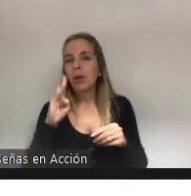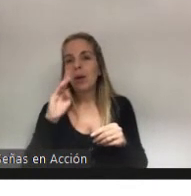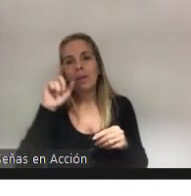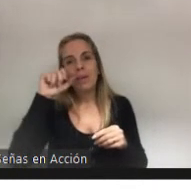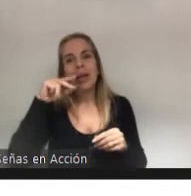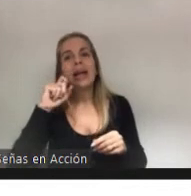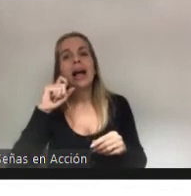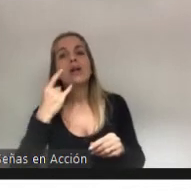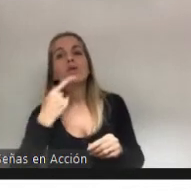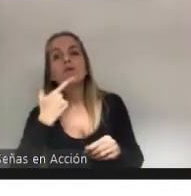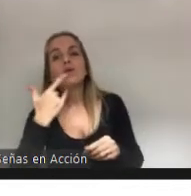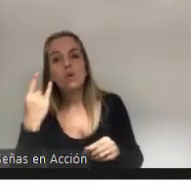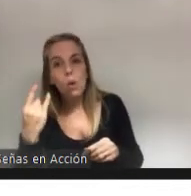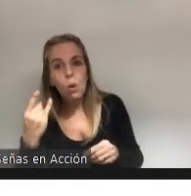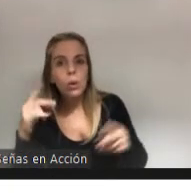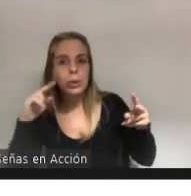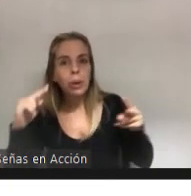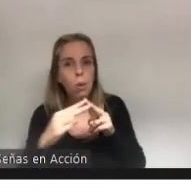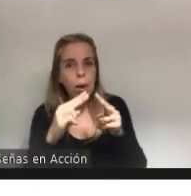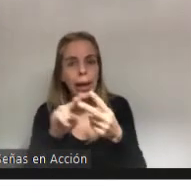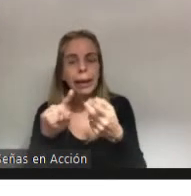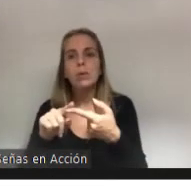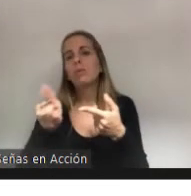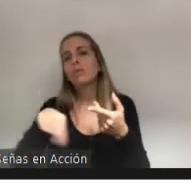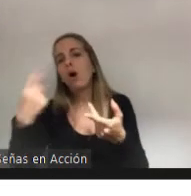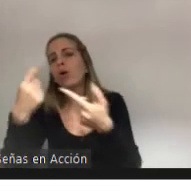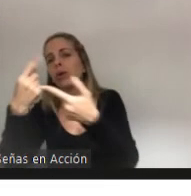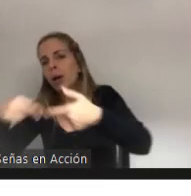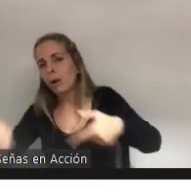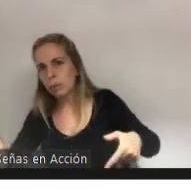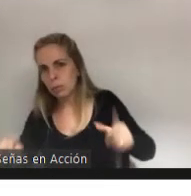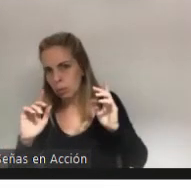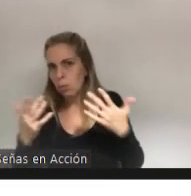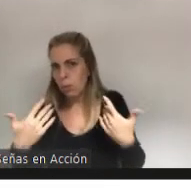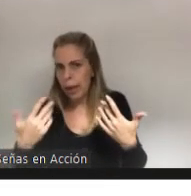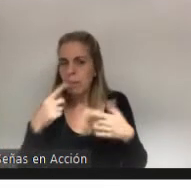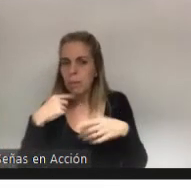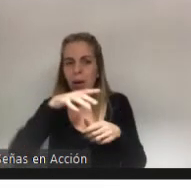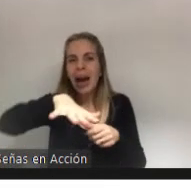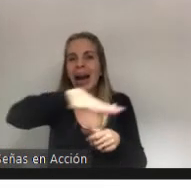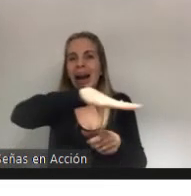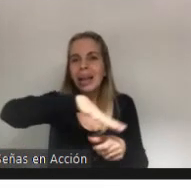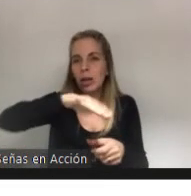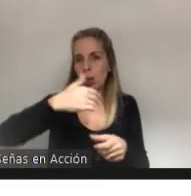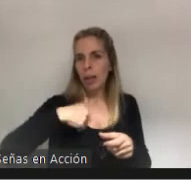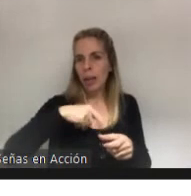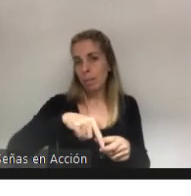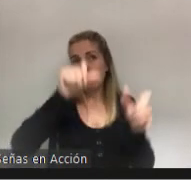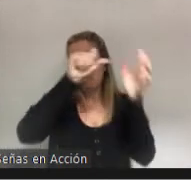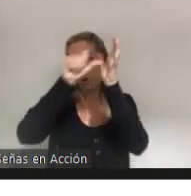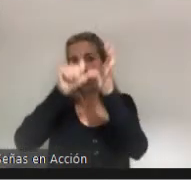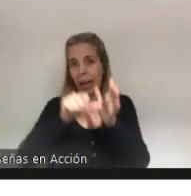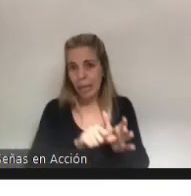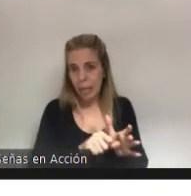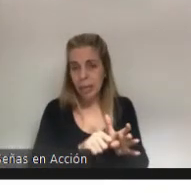initiative of Bienal Sur, as well as many other initiatives that can be out there in the region and in the country, are quite